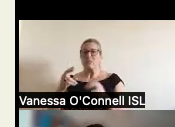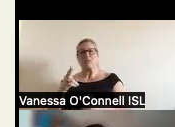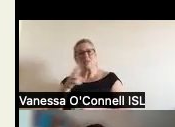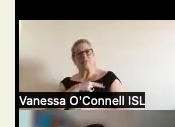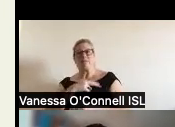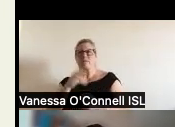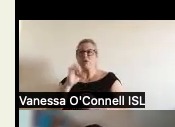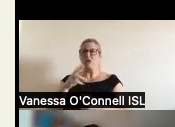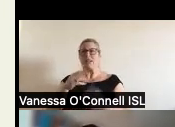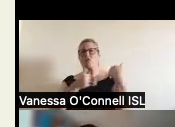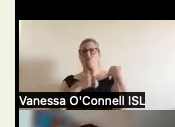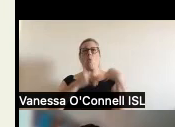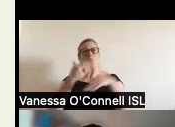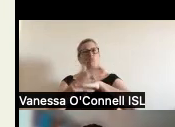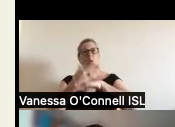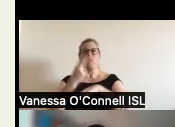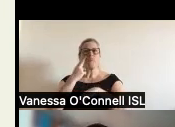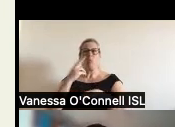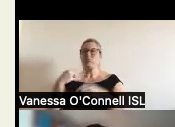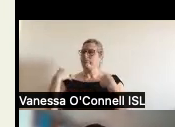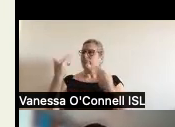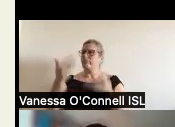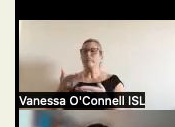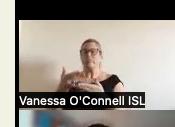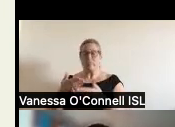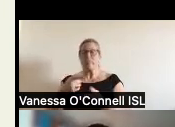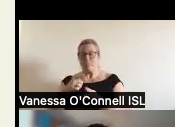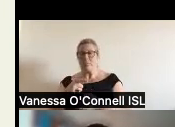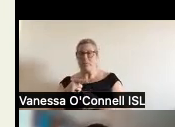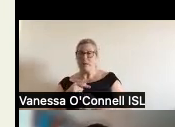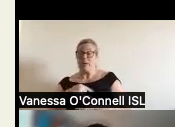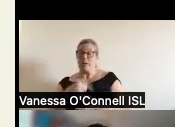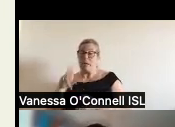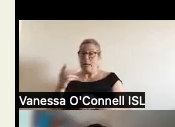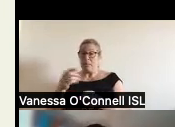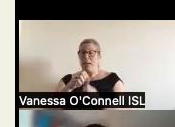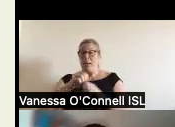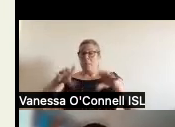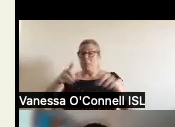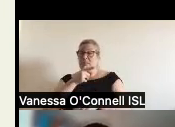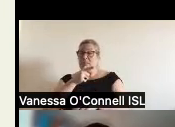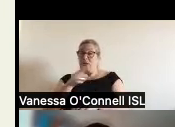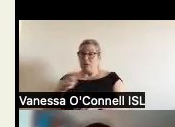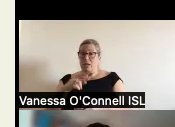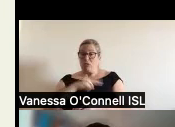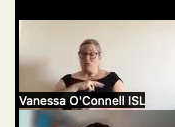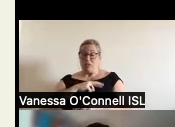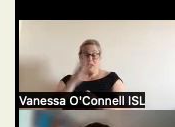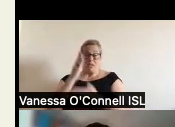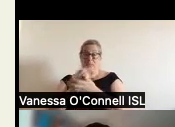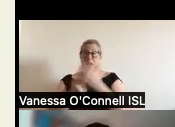critiques or opinions of women capacity as leaders really hampers their opportunity to